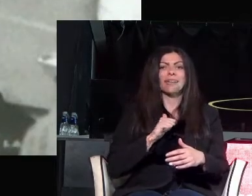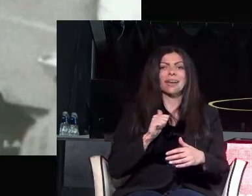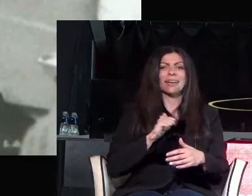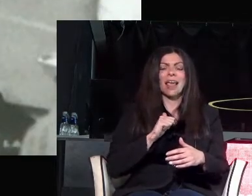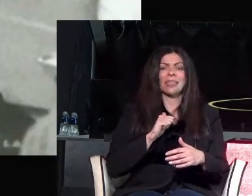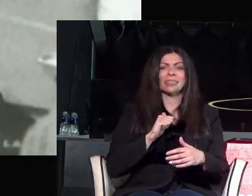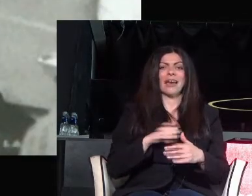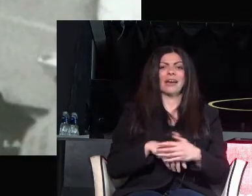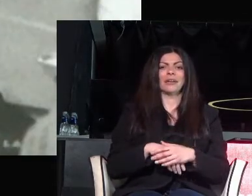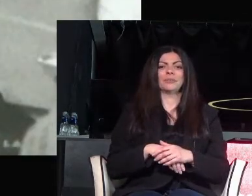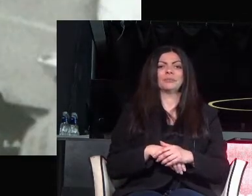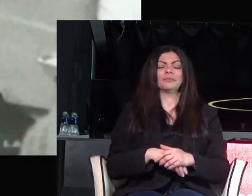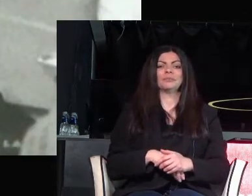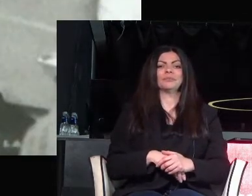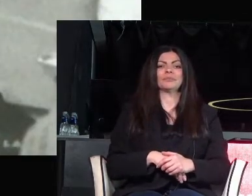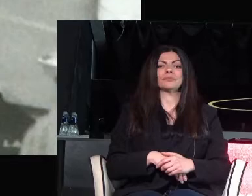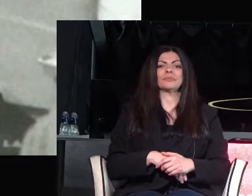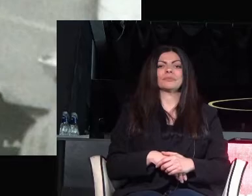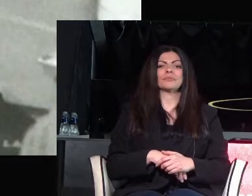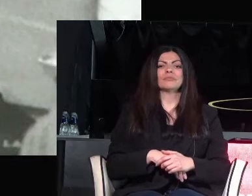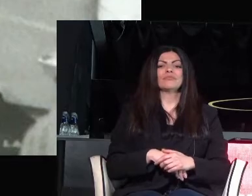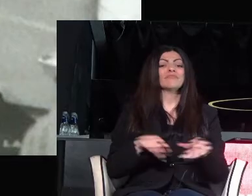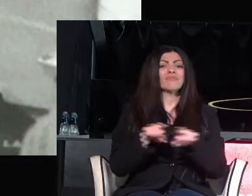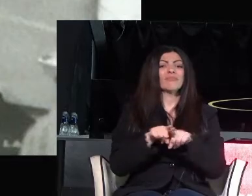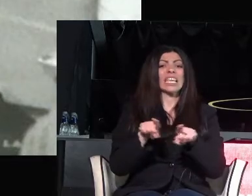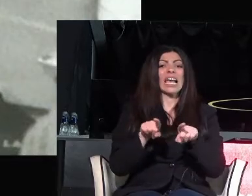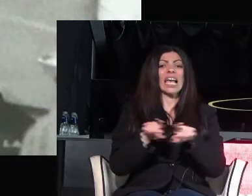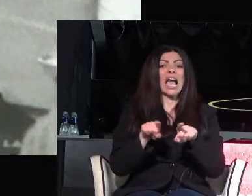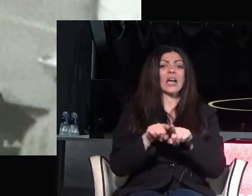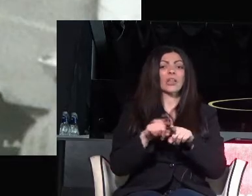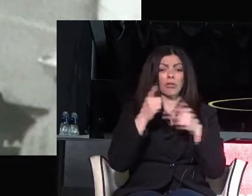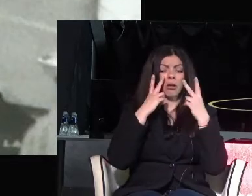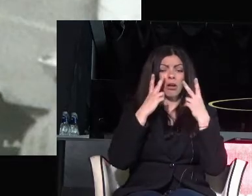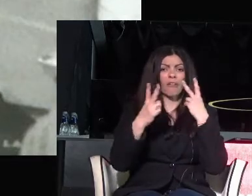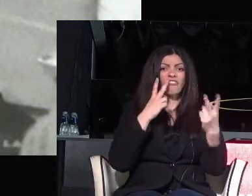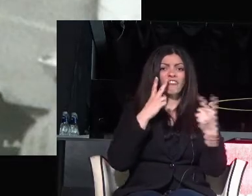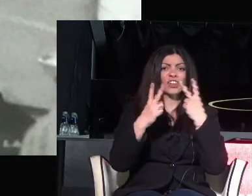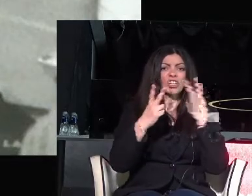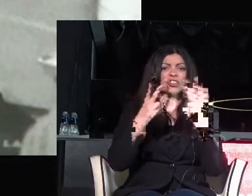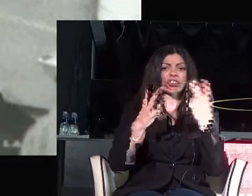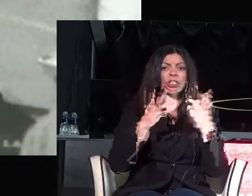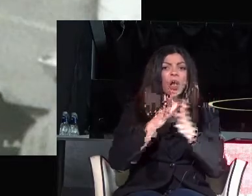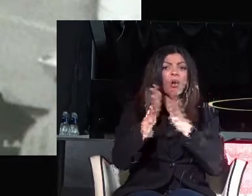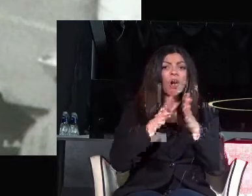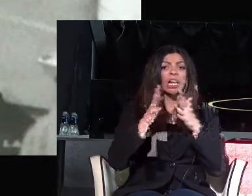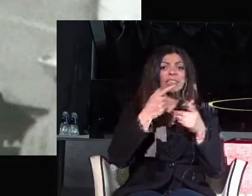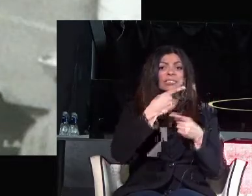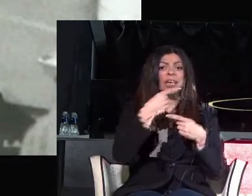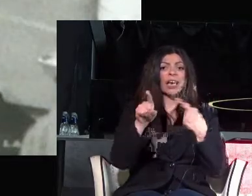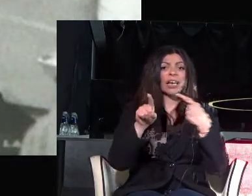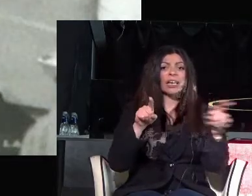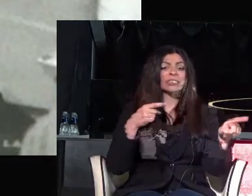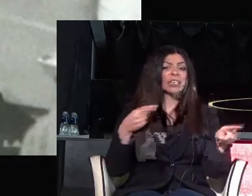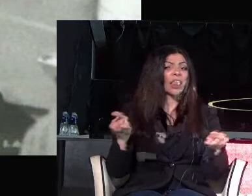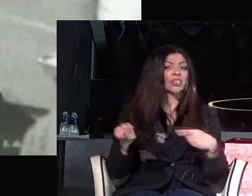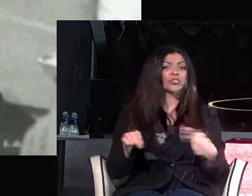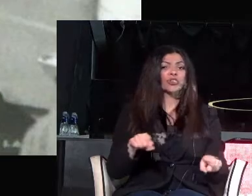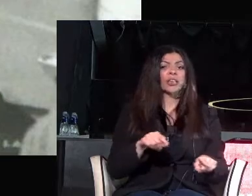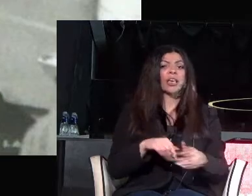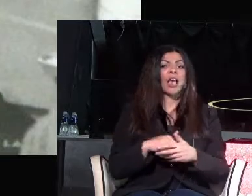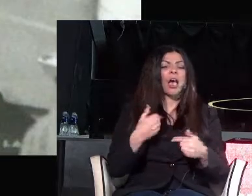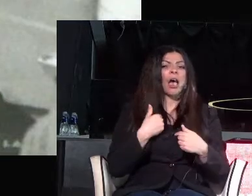And as you can see, there's different people, and I kept wondering whether I can find